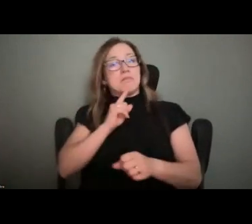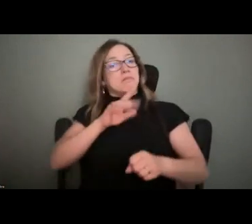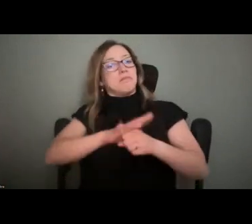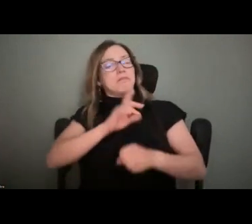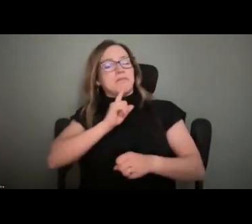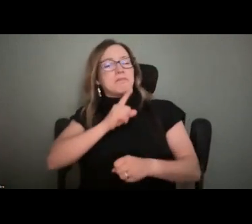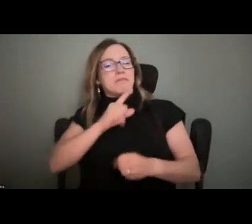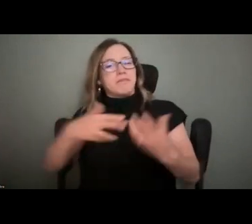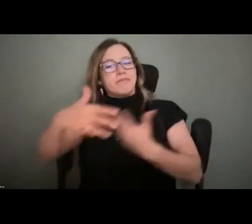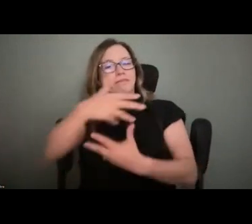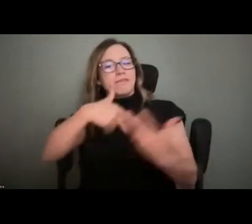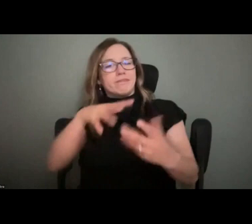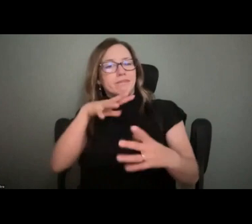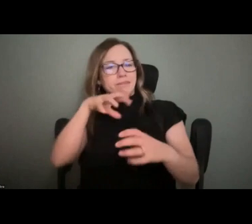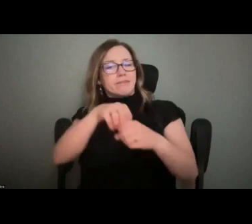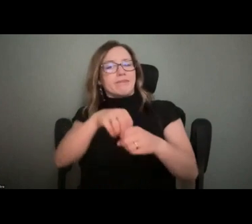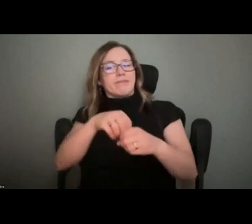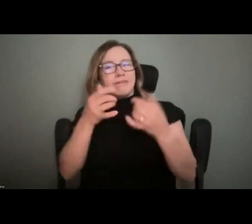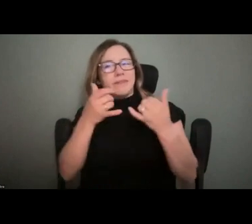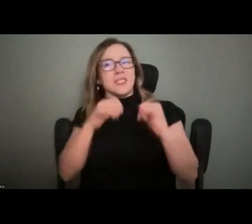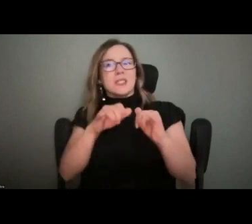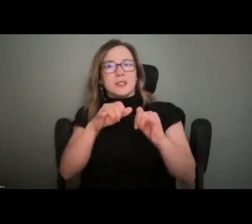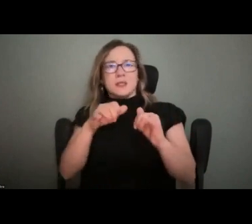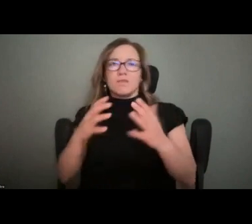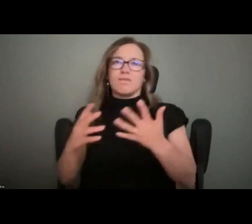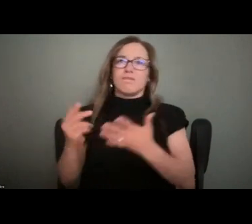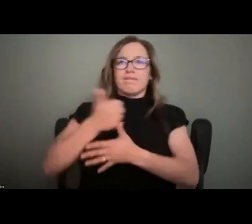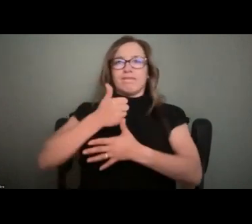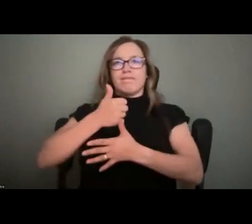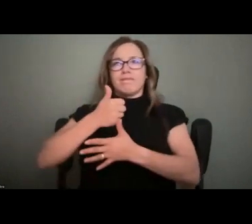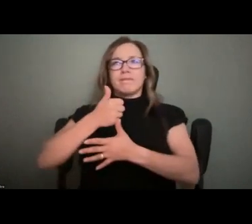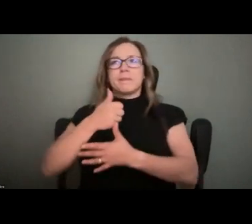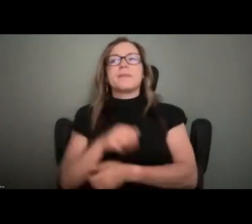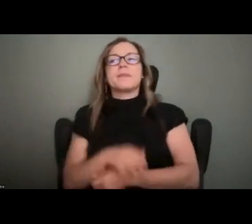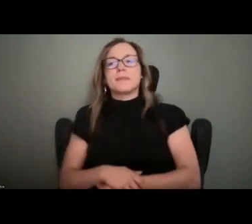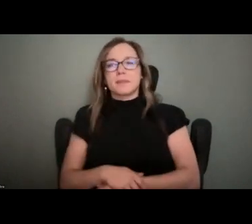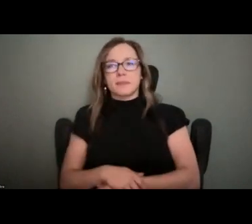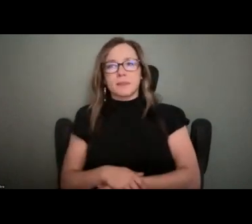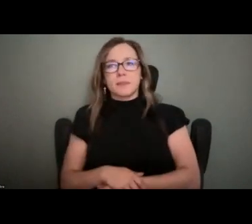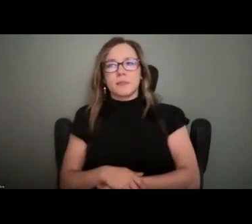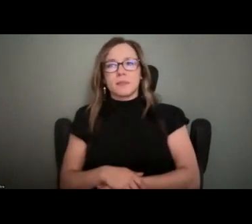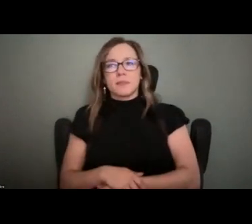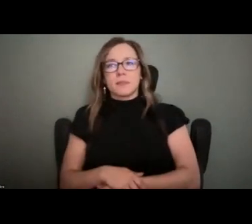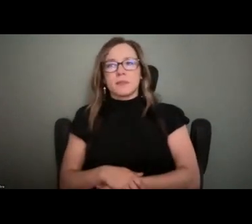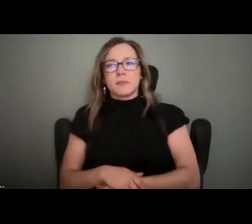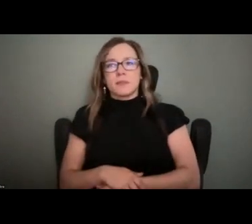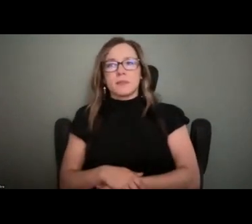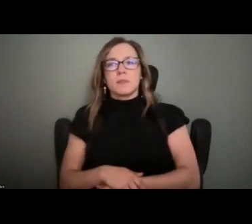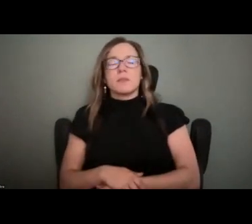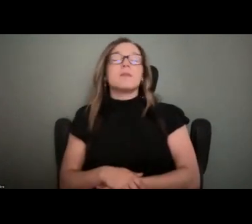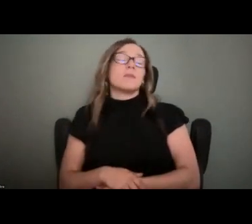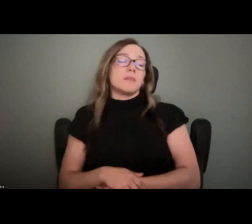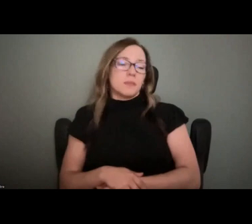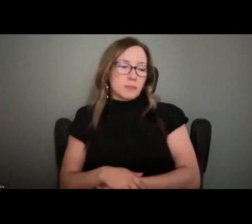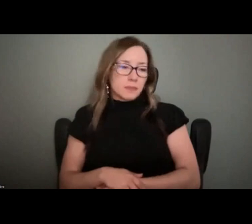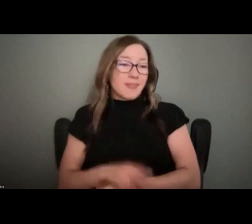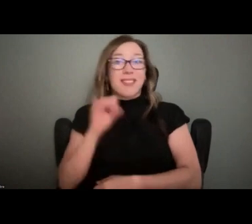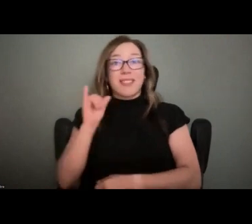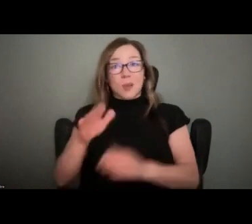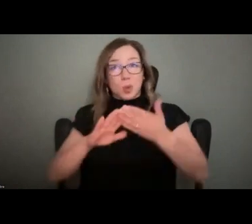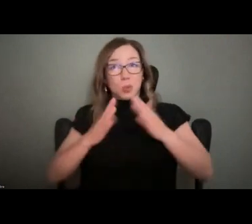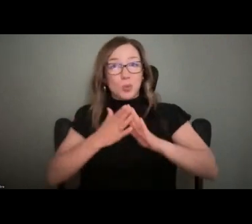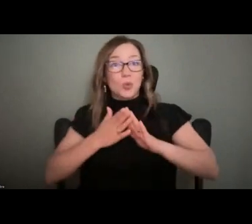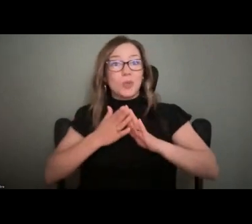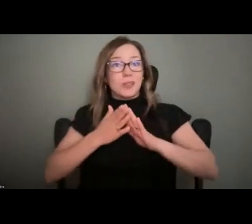social engagement stays front and center as a priority. That's what community living is all about,